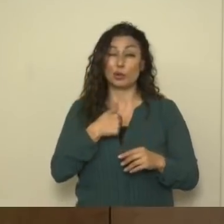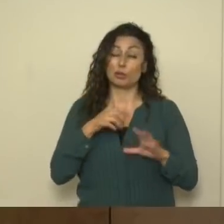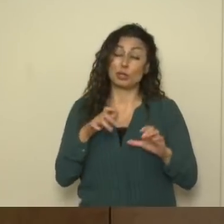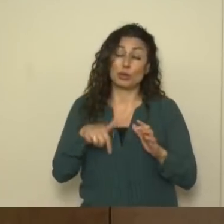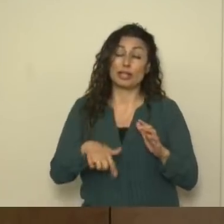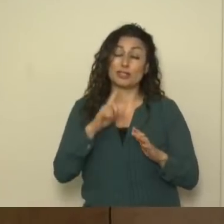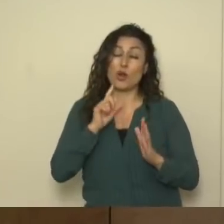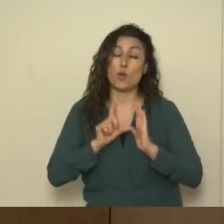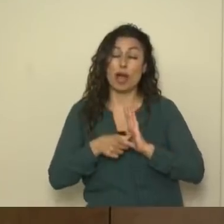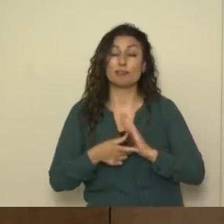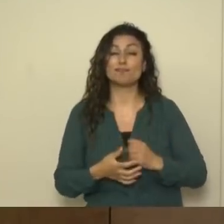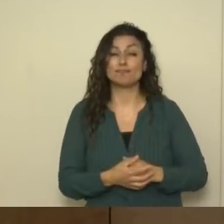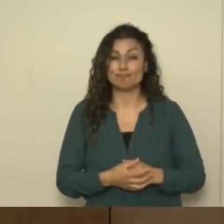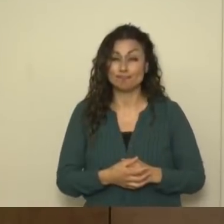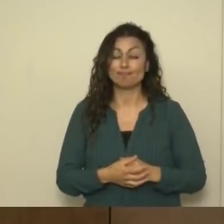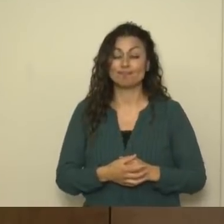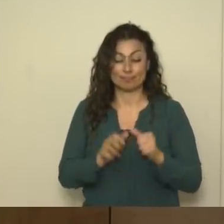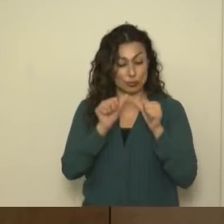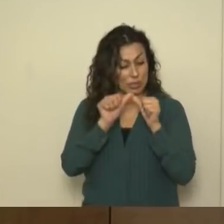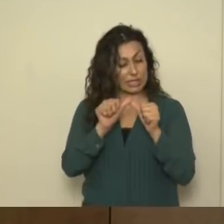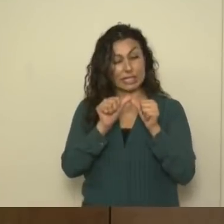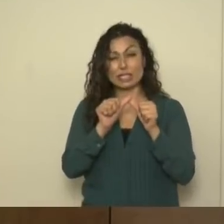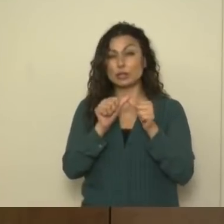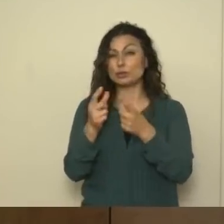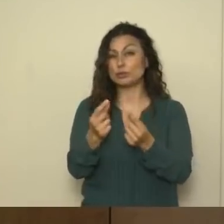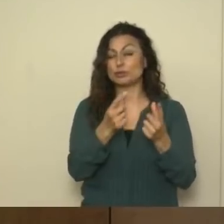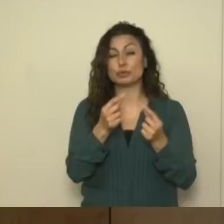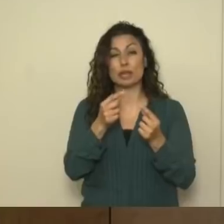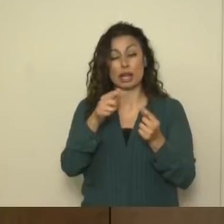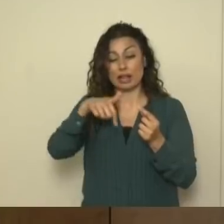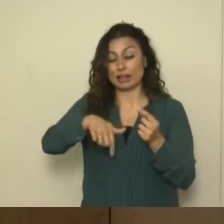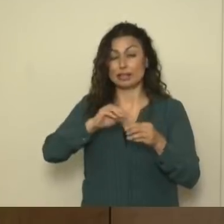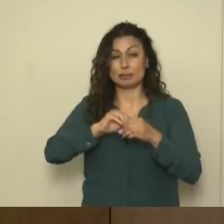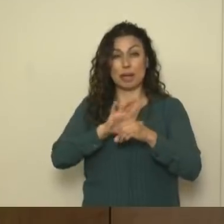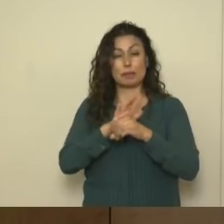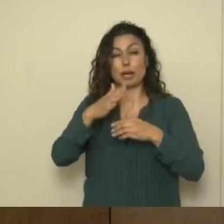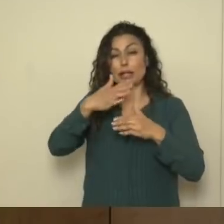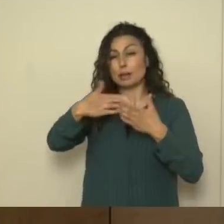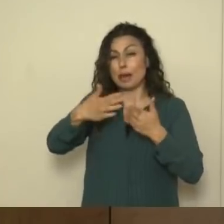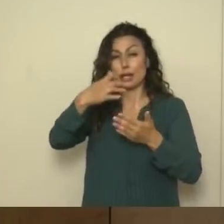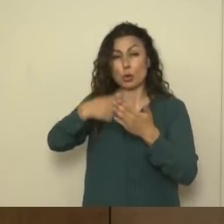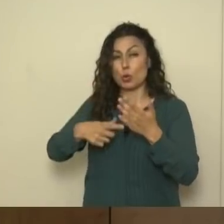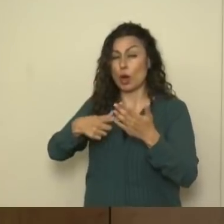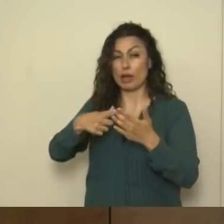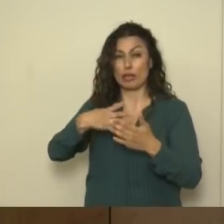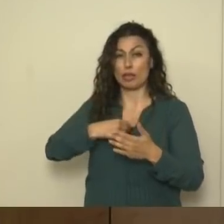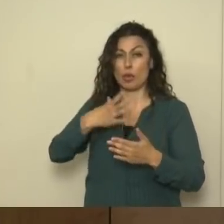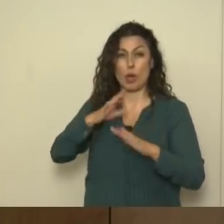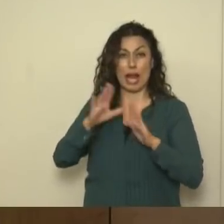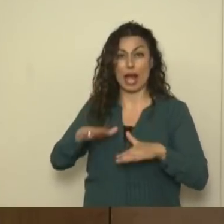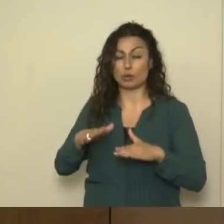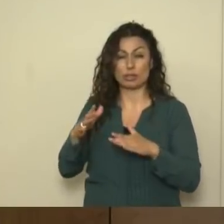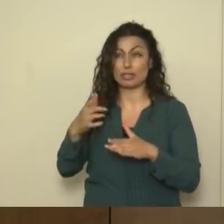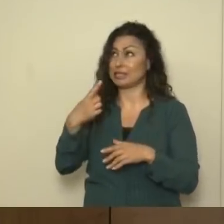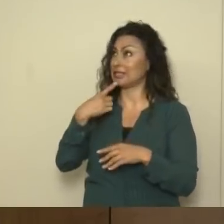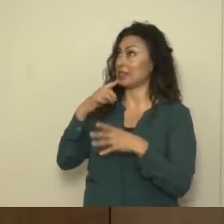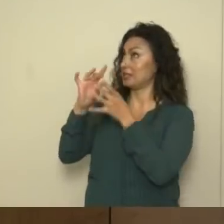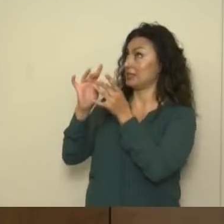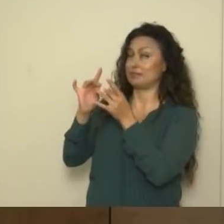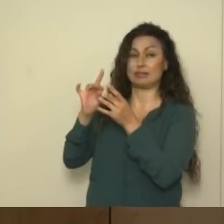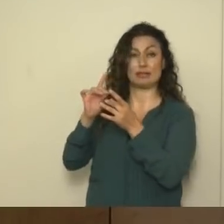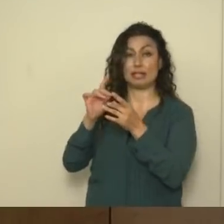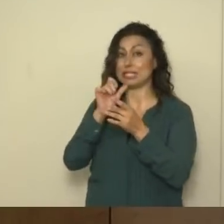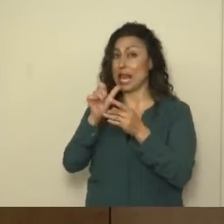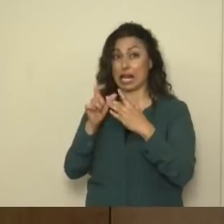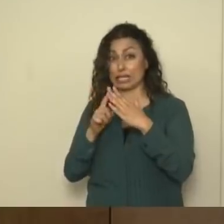while. And we know that this pandemic, no matter what the White House says, doesn't disappear in the